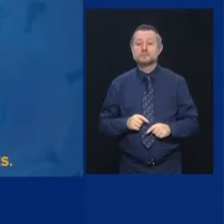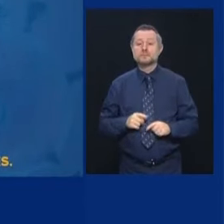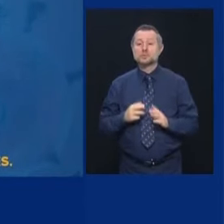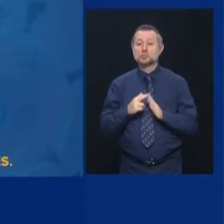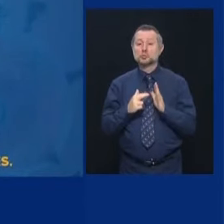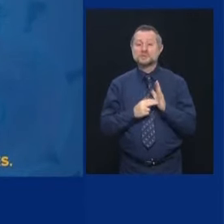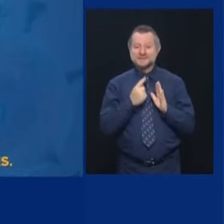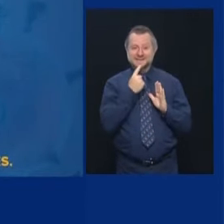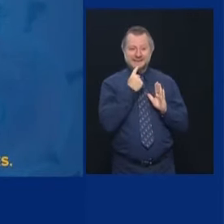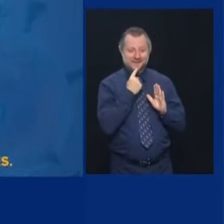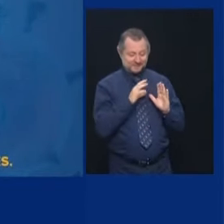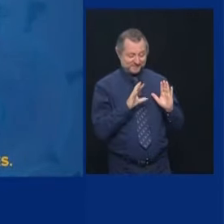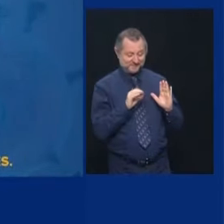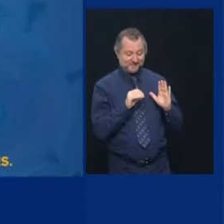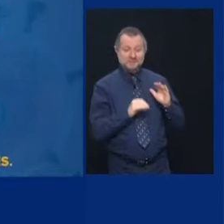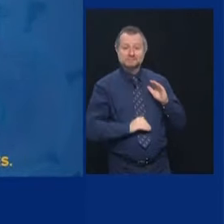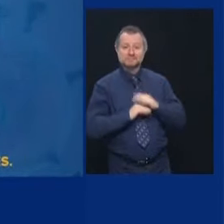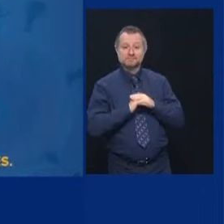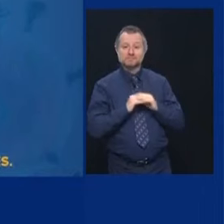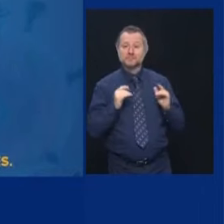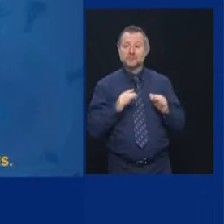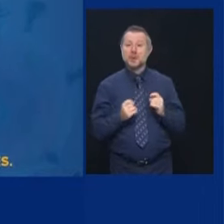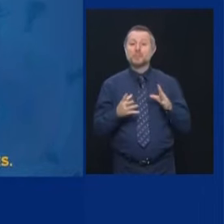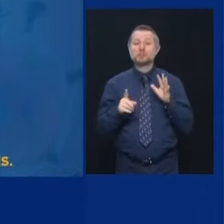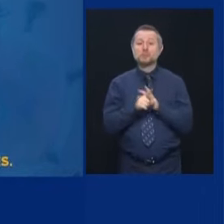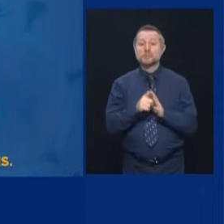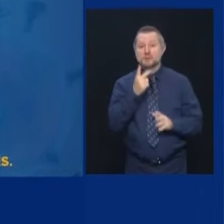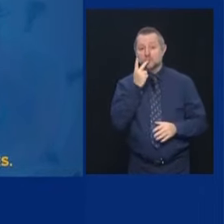outdoors. They had